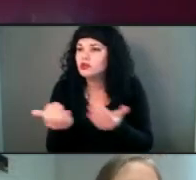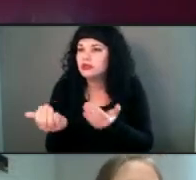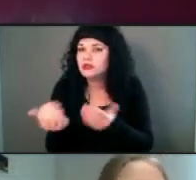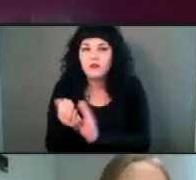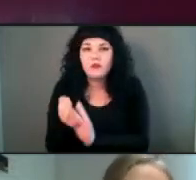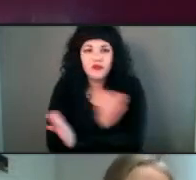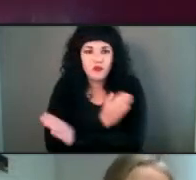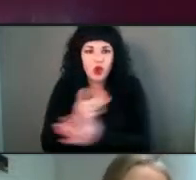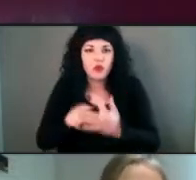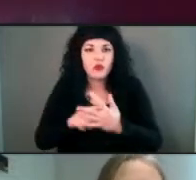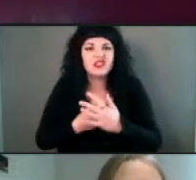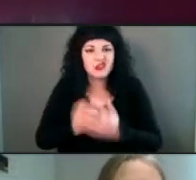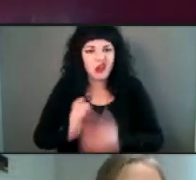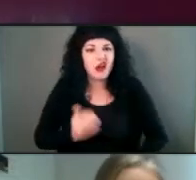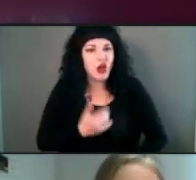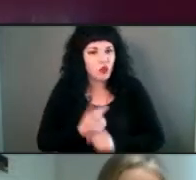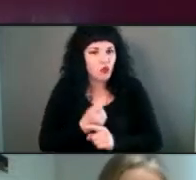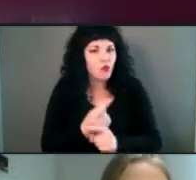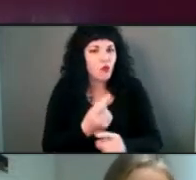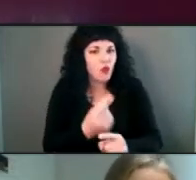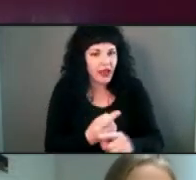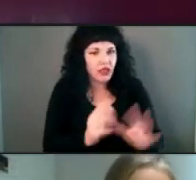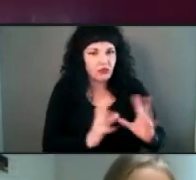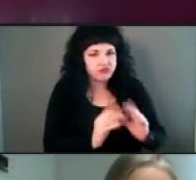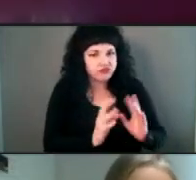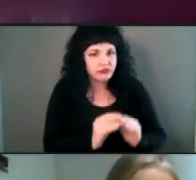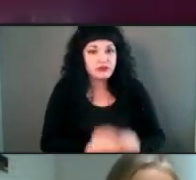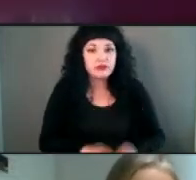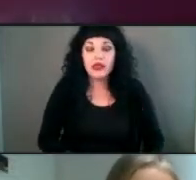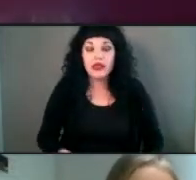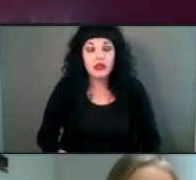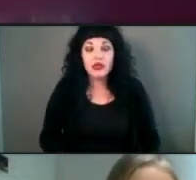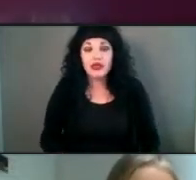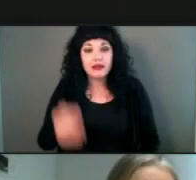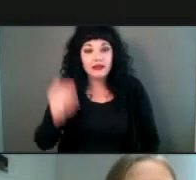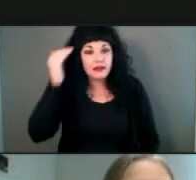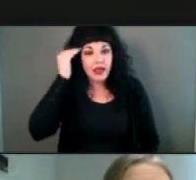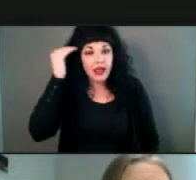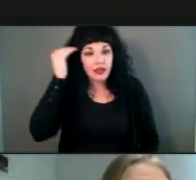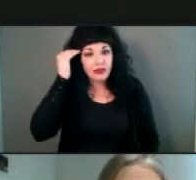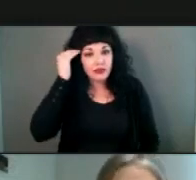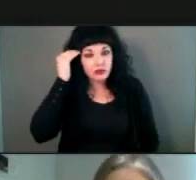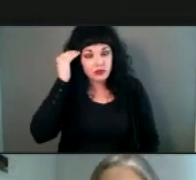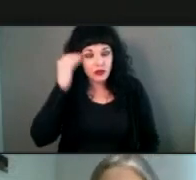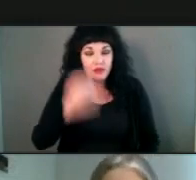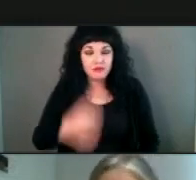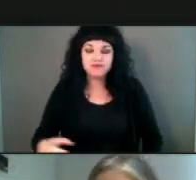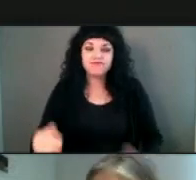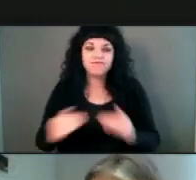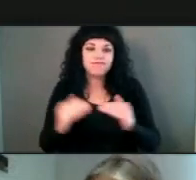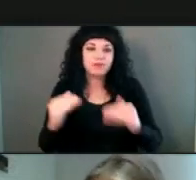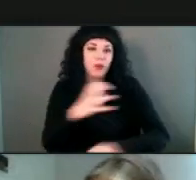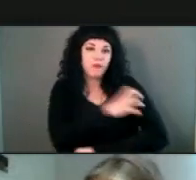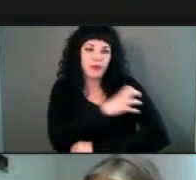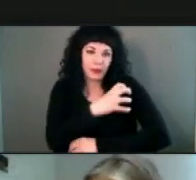about knowledge that we use for power. Christine, do we have any questions? We do.